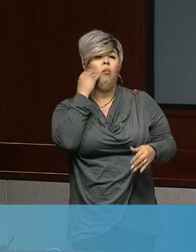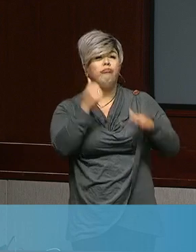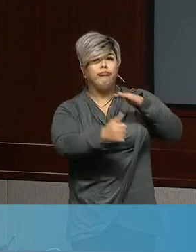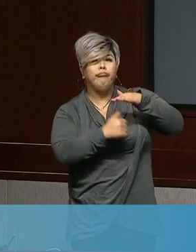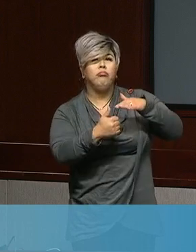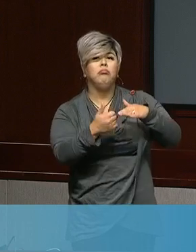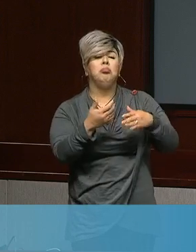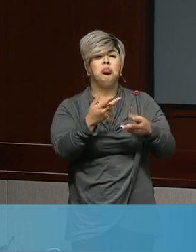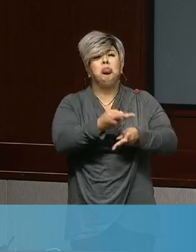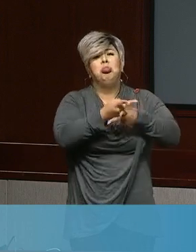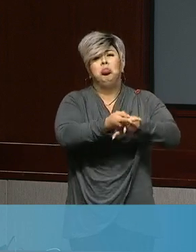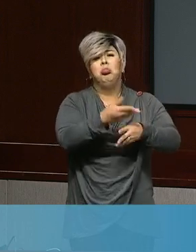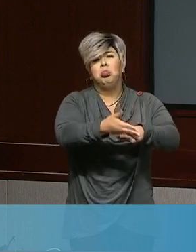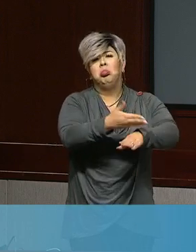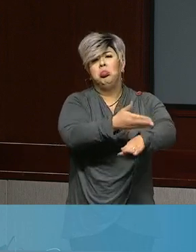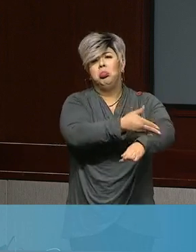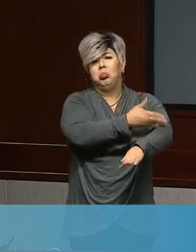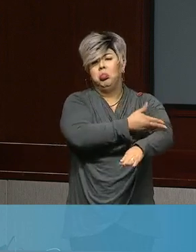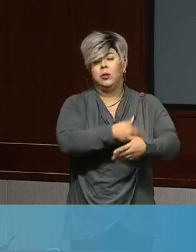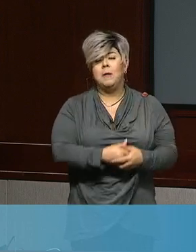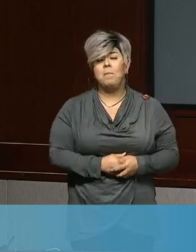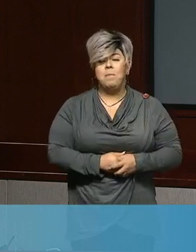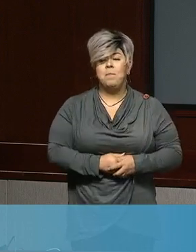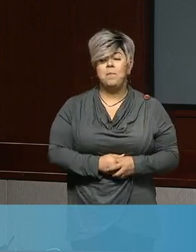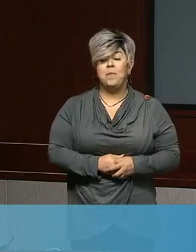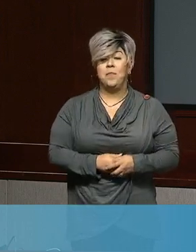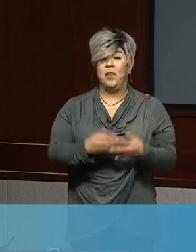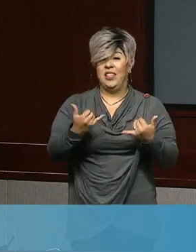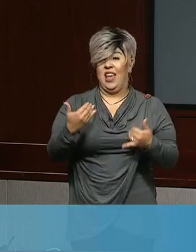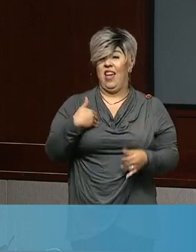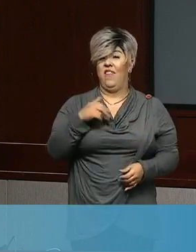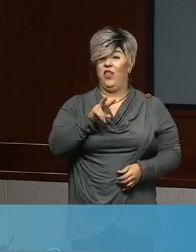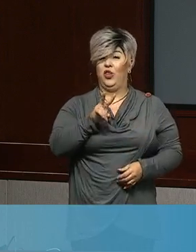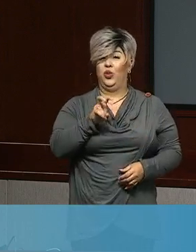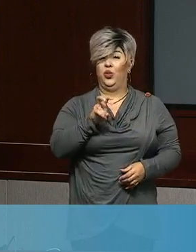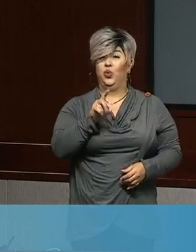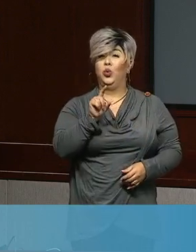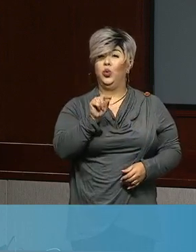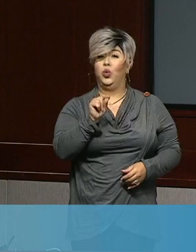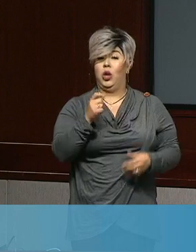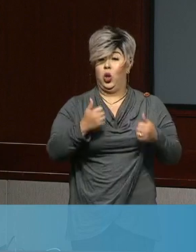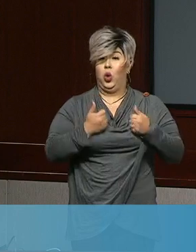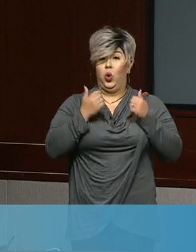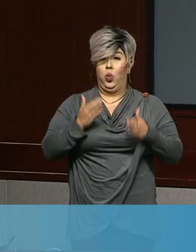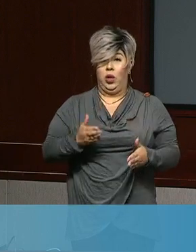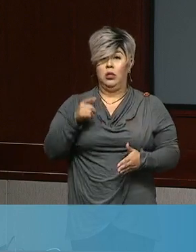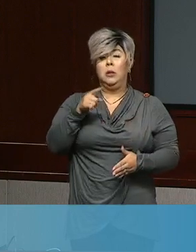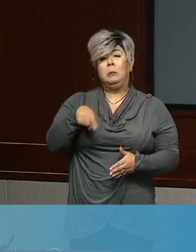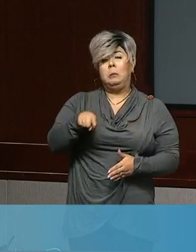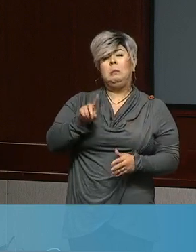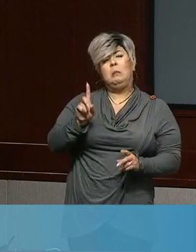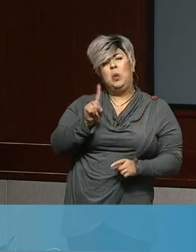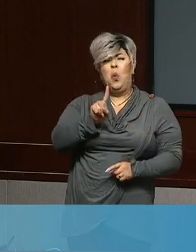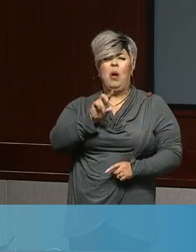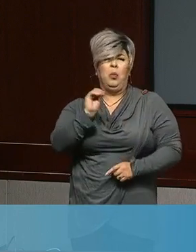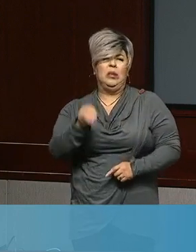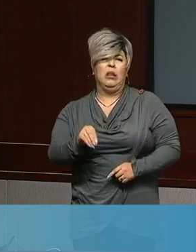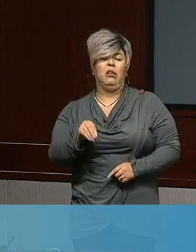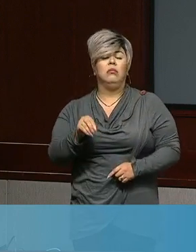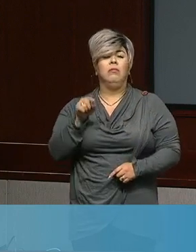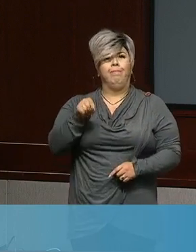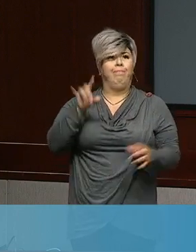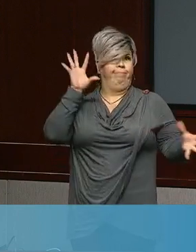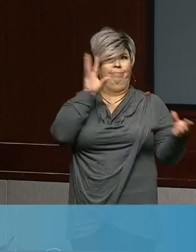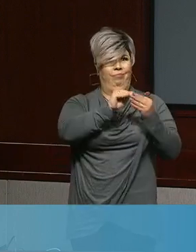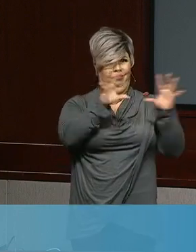treating their symptoms on their own. Today, we have 220 residents representing about 1% of the